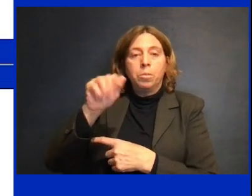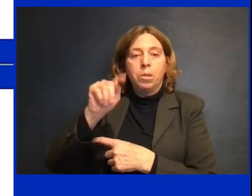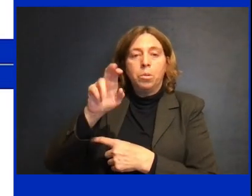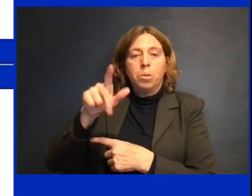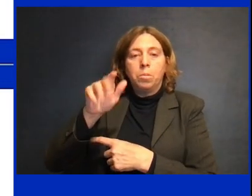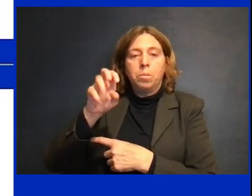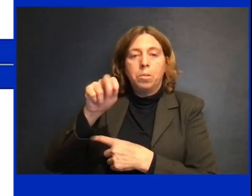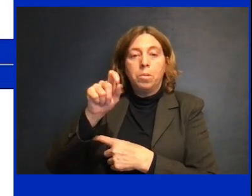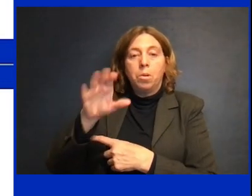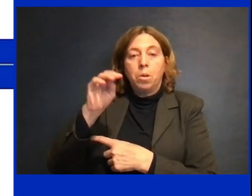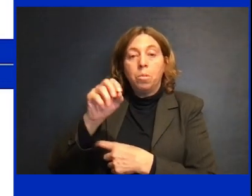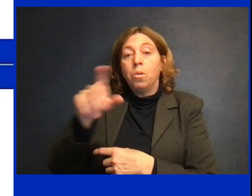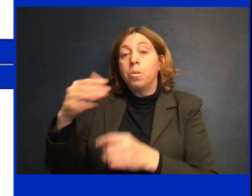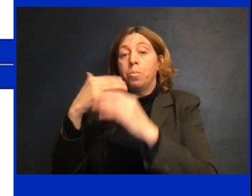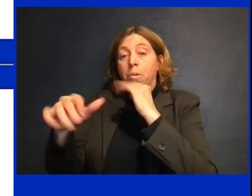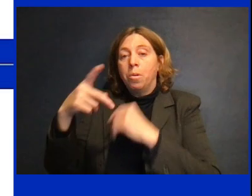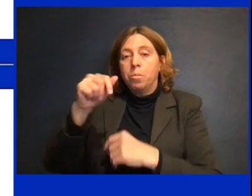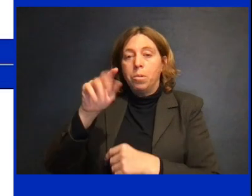website